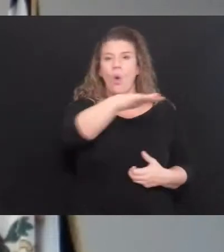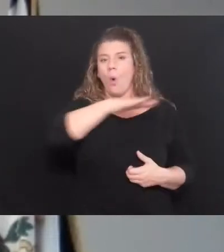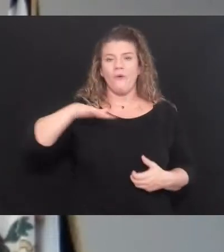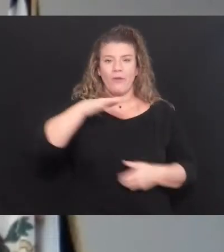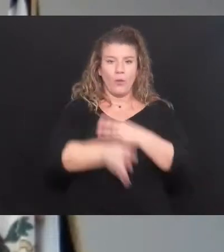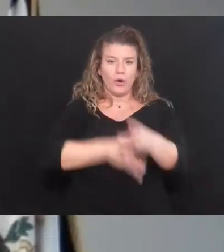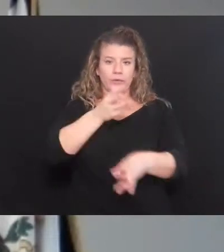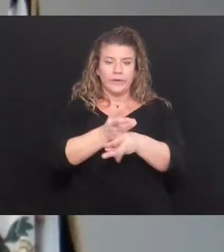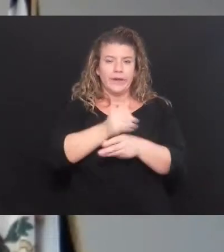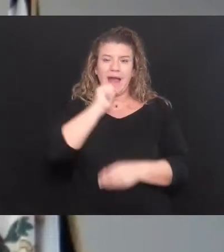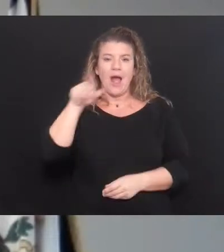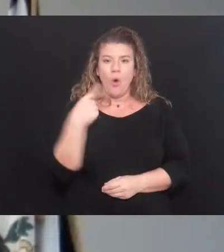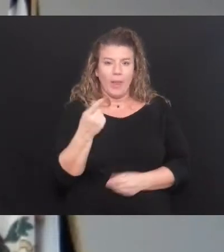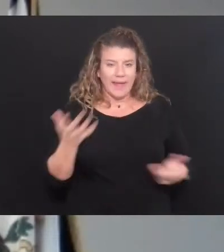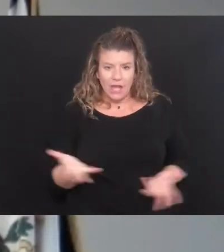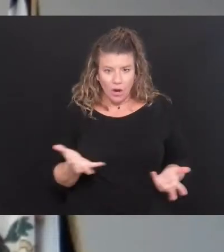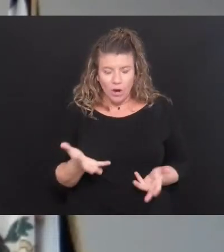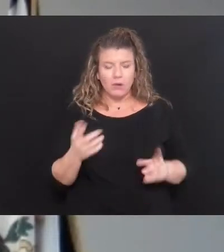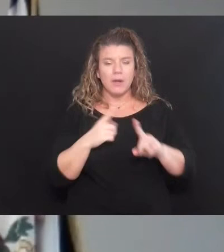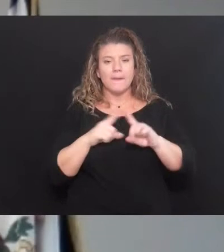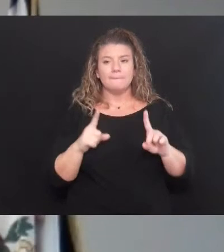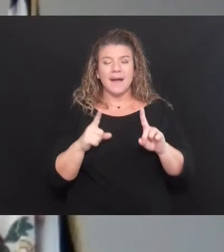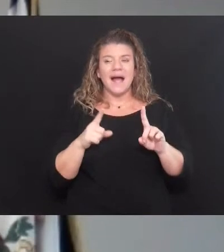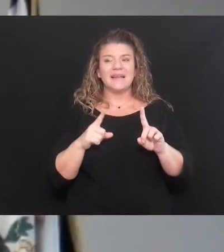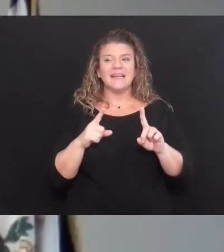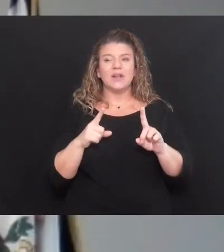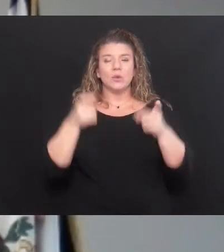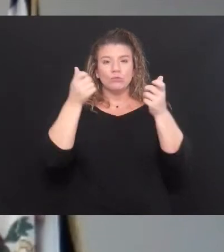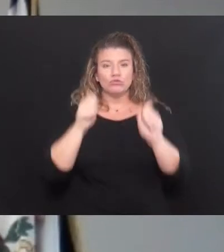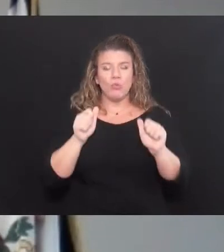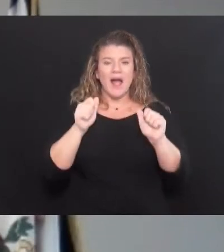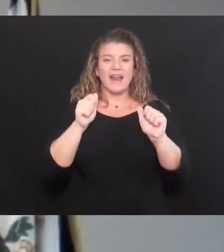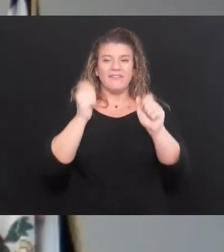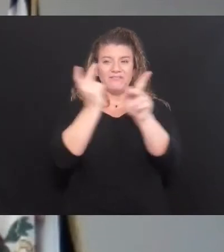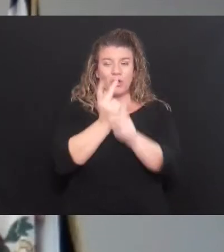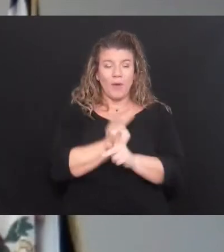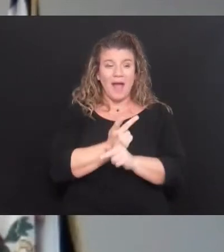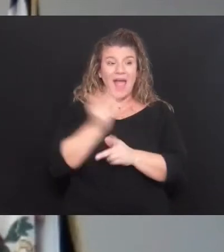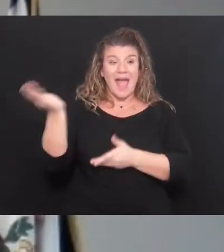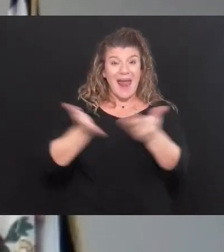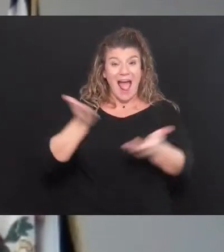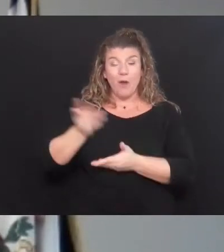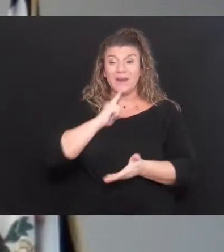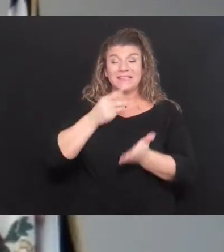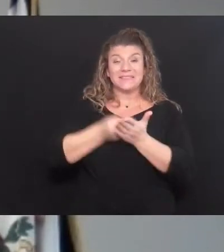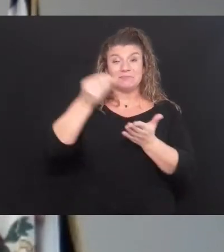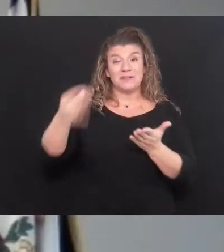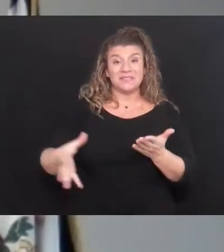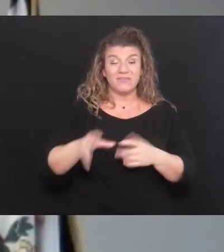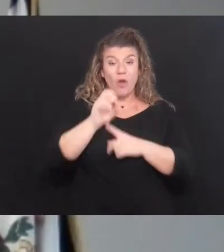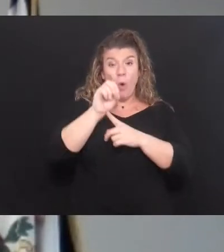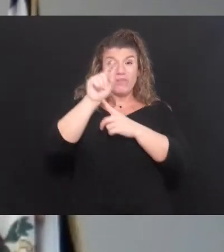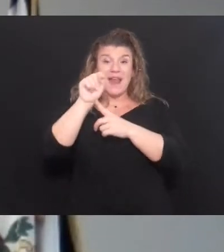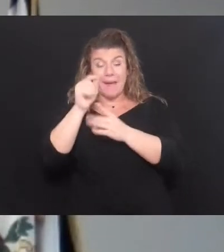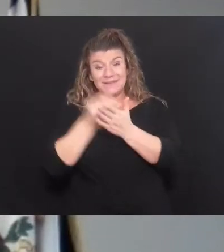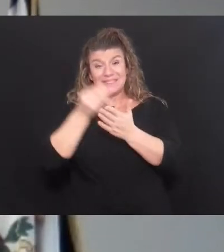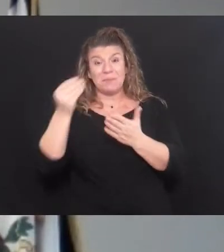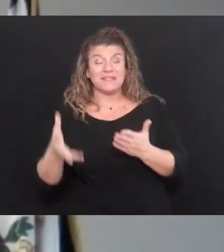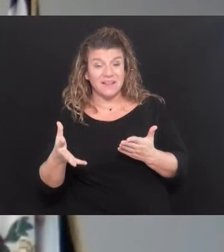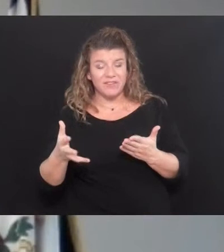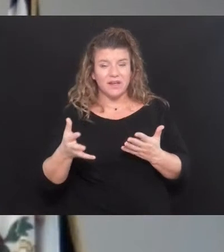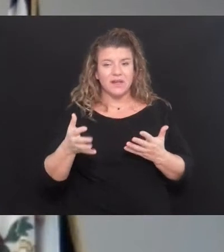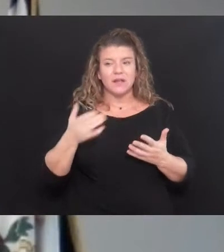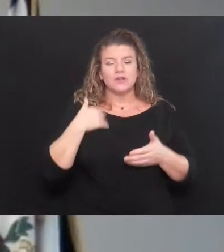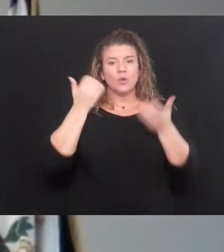just West Virginia. But hiring from staffing agencies is very expensive. Paying overtime is very expensive, and trying